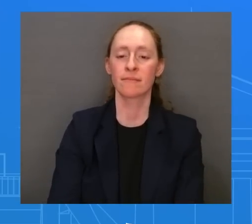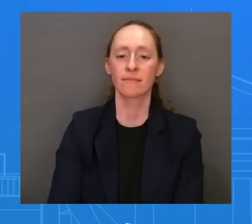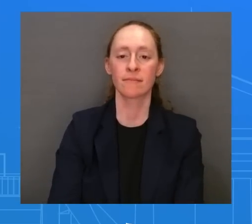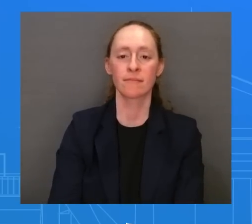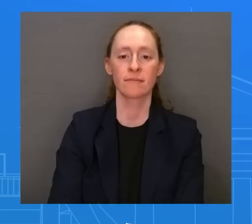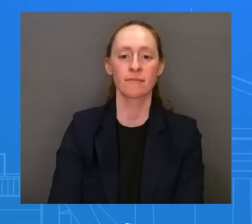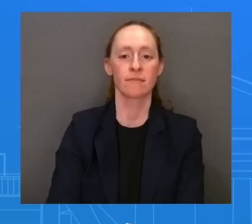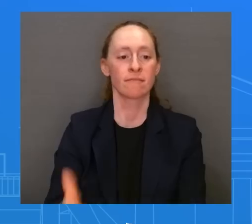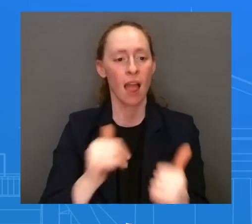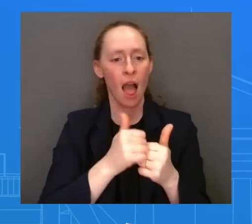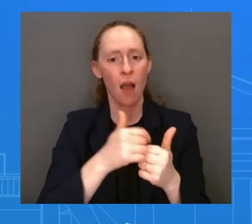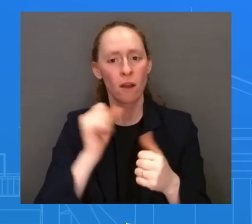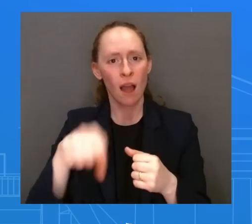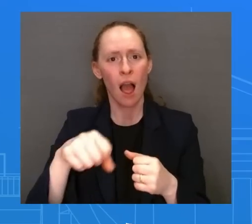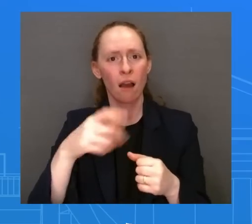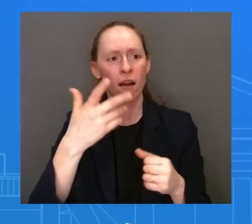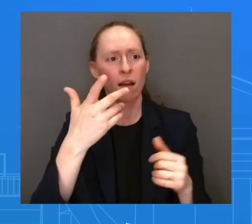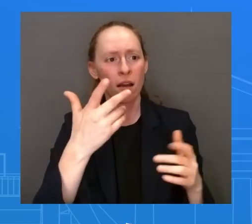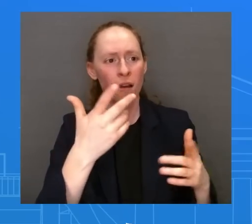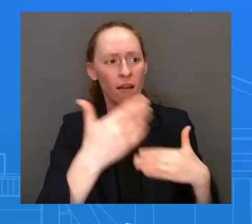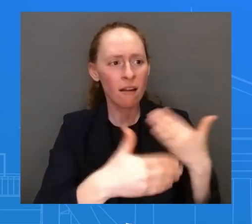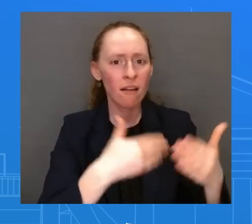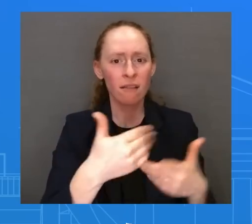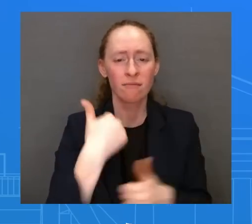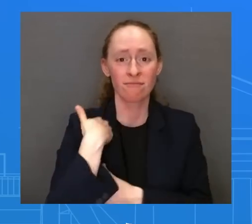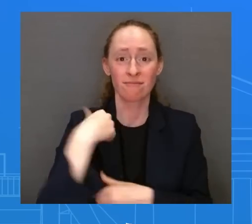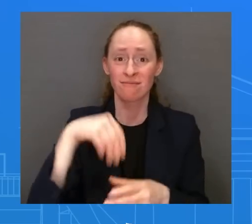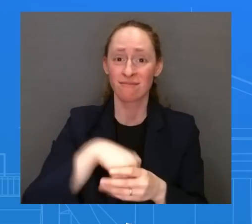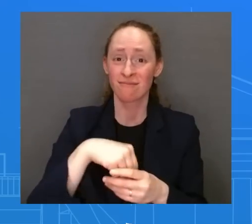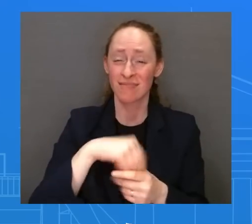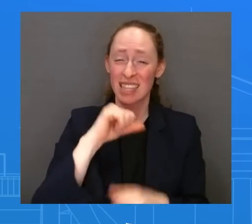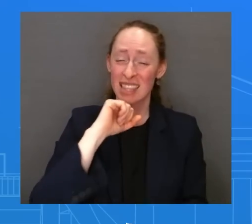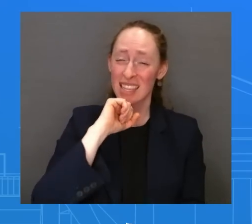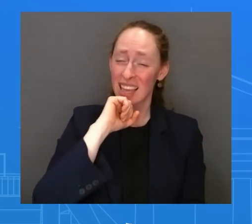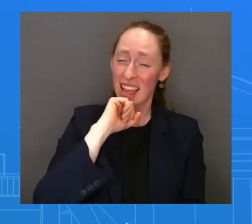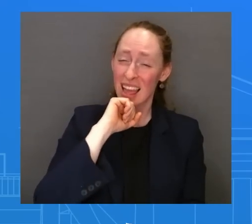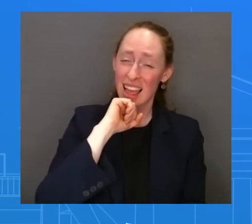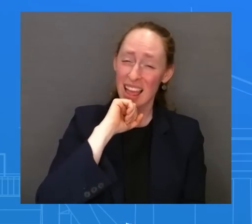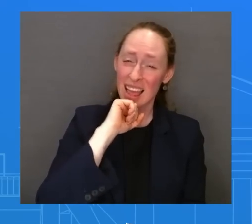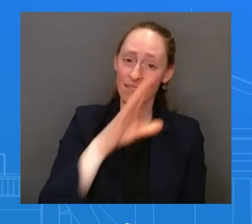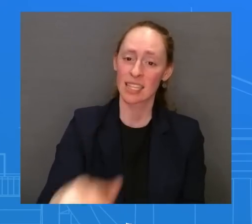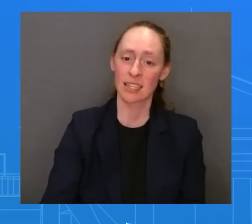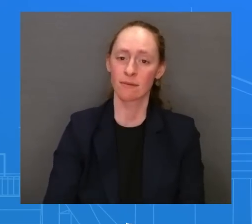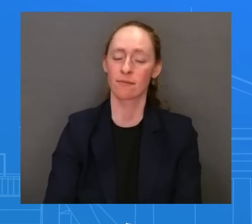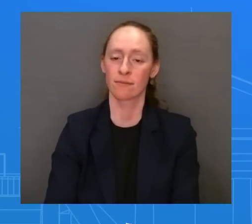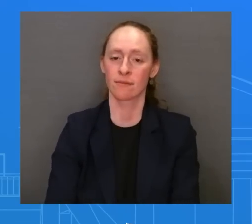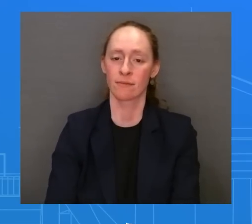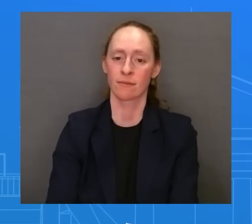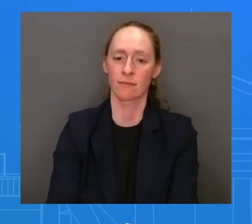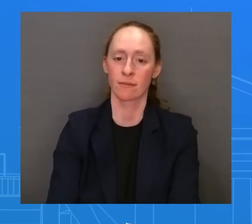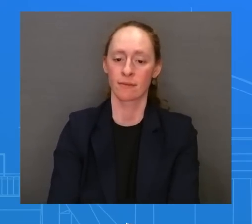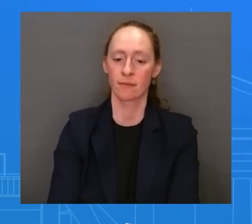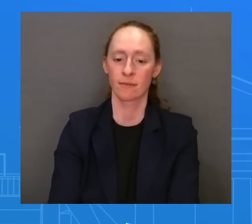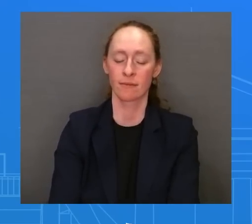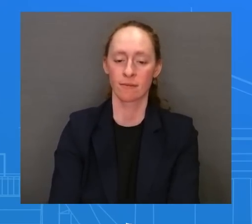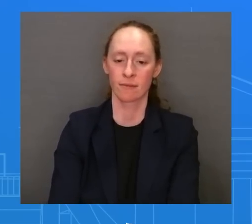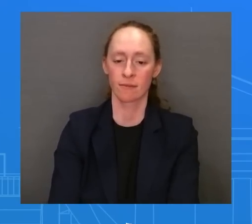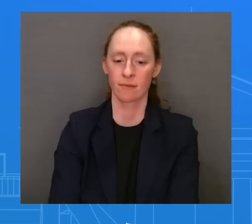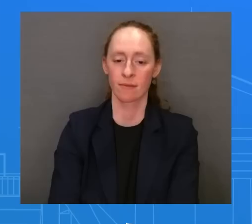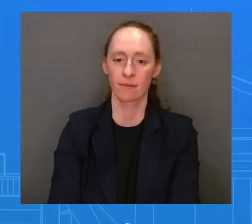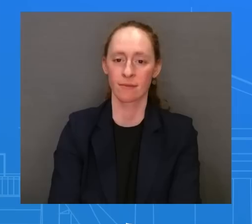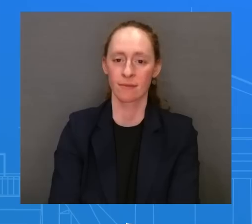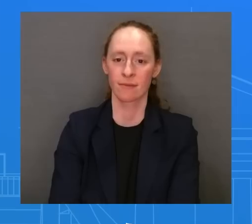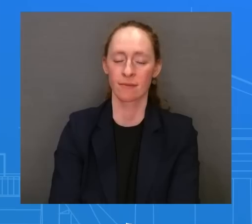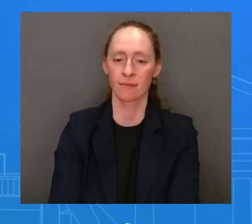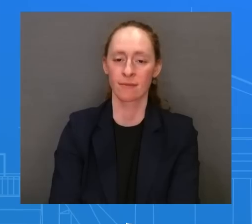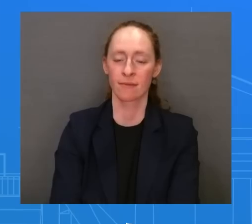opening statement none were forthcoming it wasn't for lack of trying they weren't they weren't sharing and so one of the reasons why to Kristen's earlier